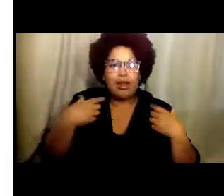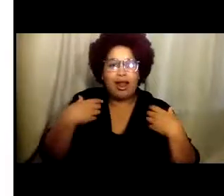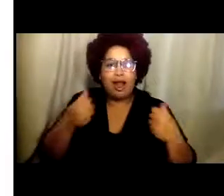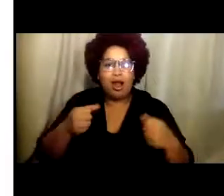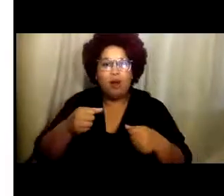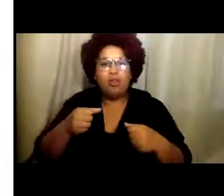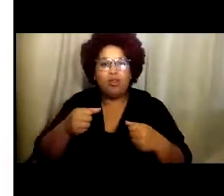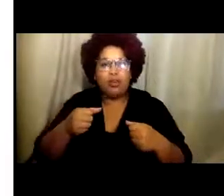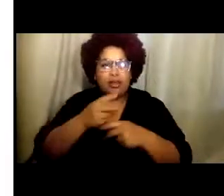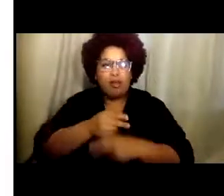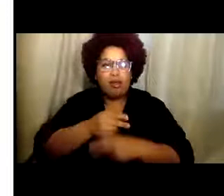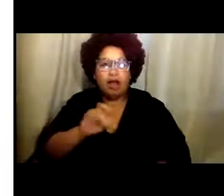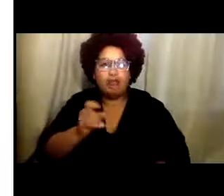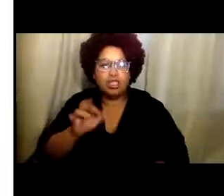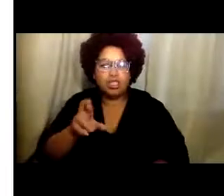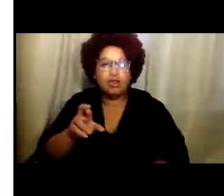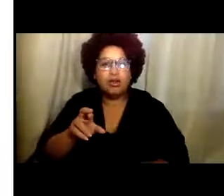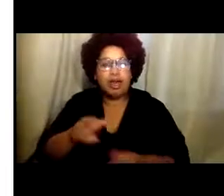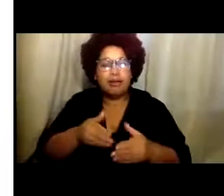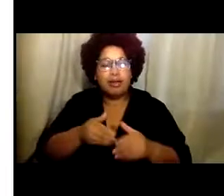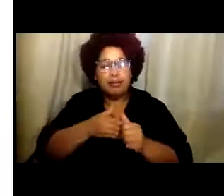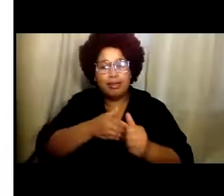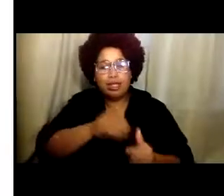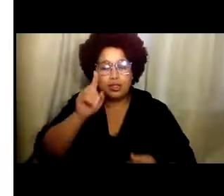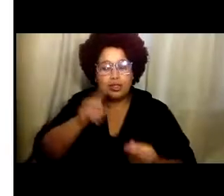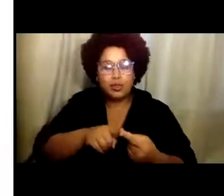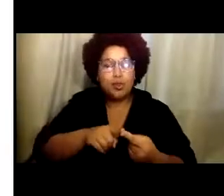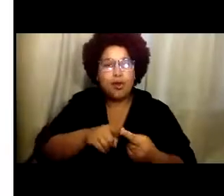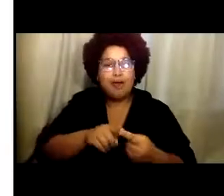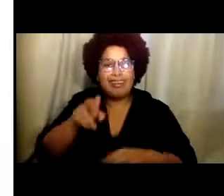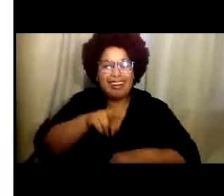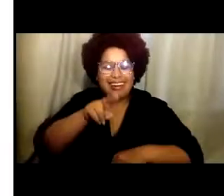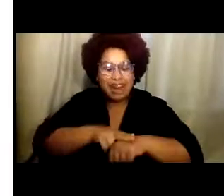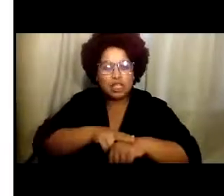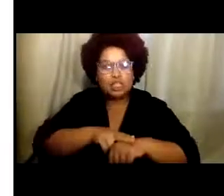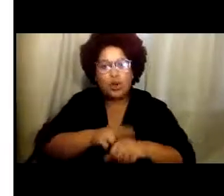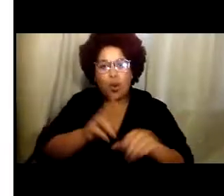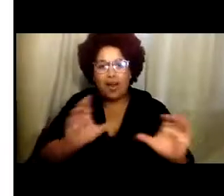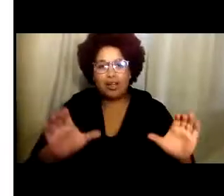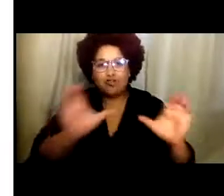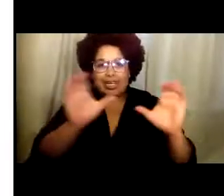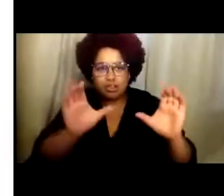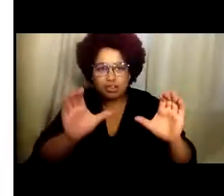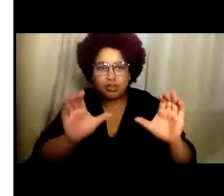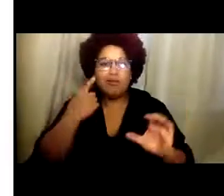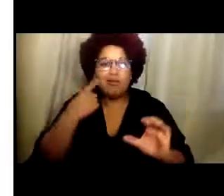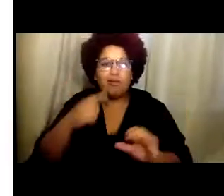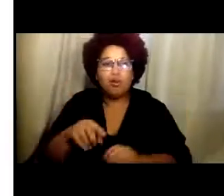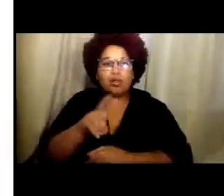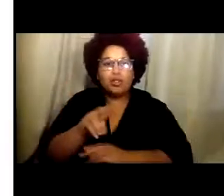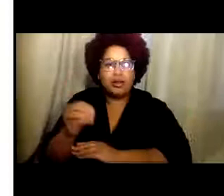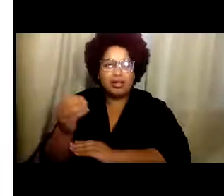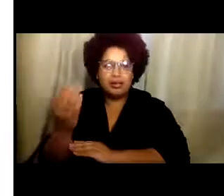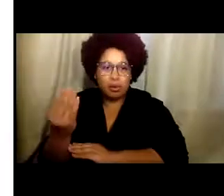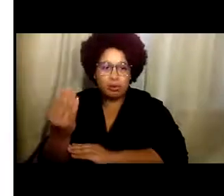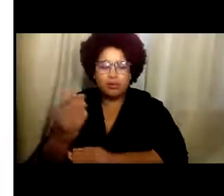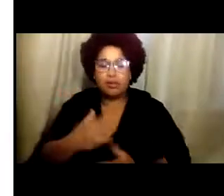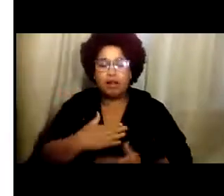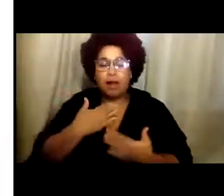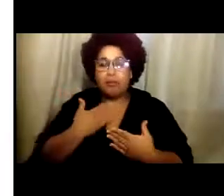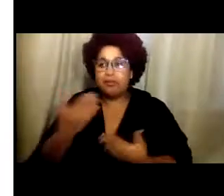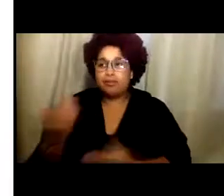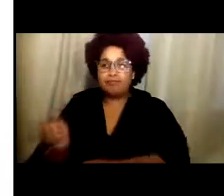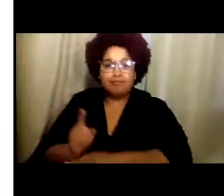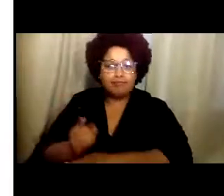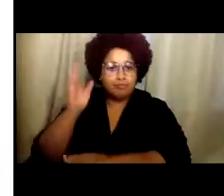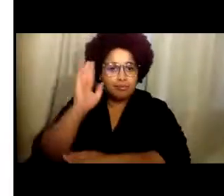initial national accreditation in 2014. We are just delighted to have Dr. Chapman here today to present to you all and give you